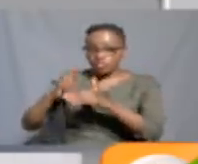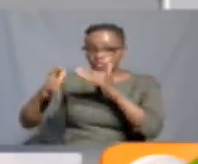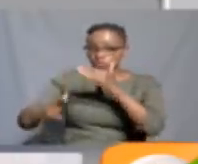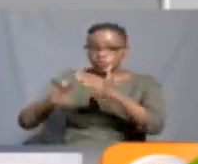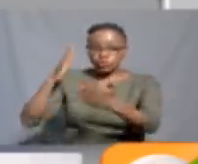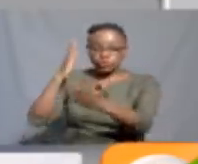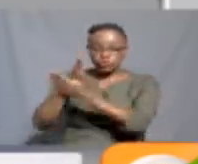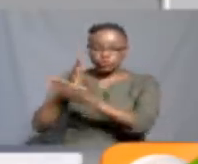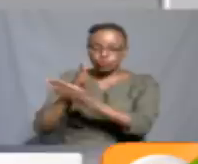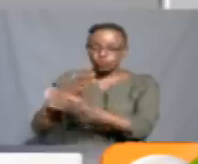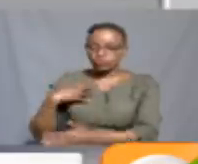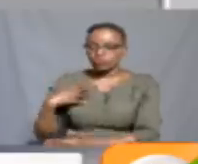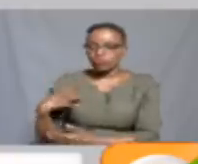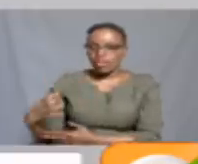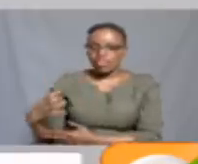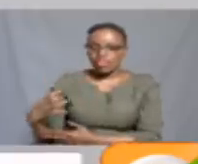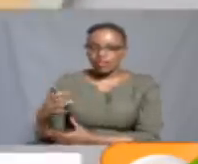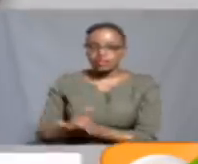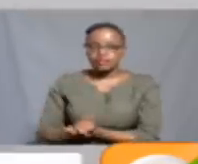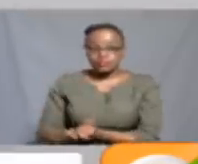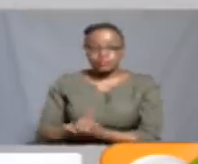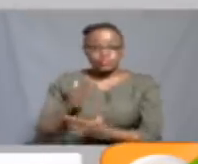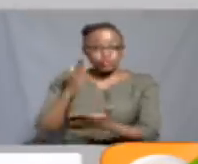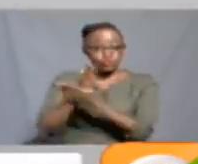a true wealth.